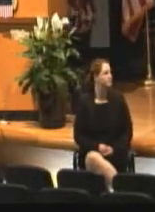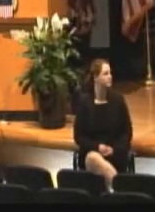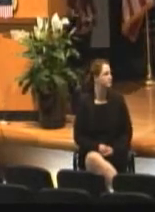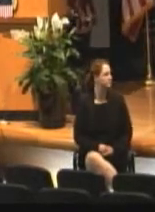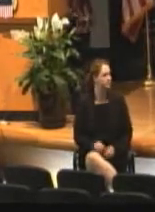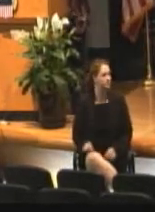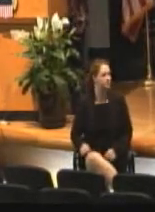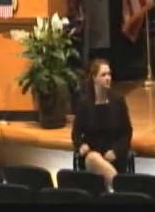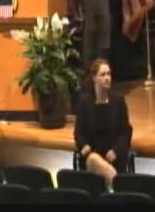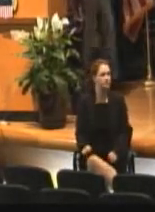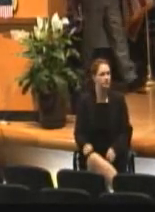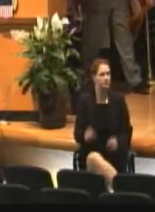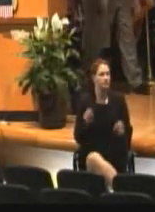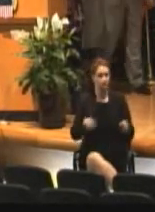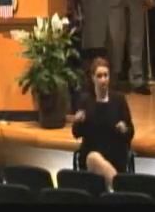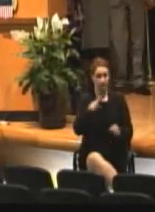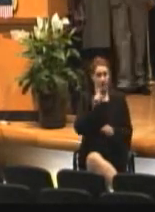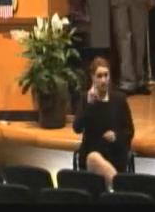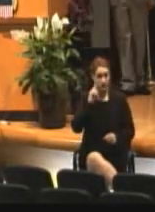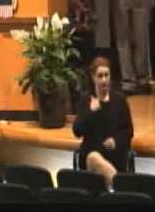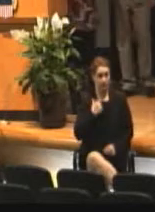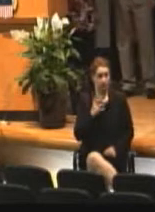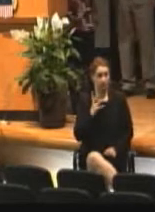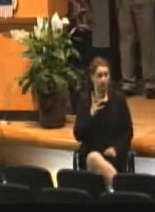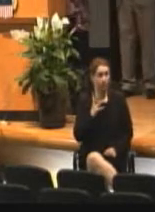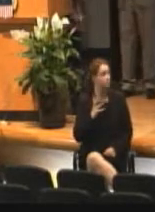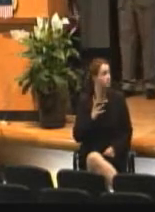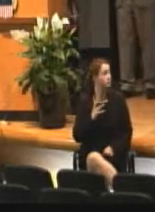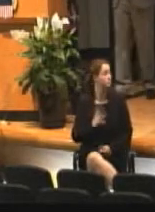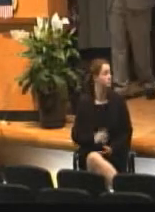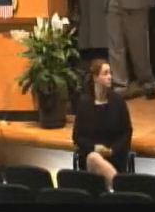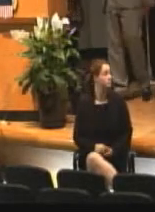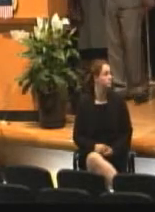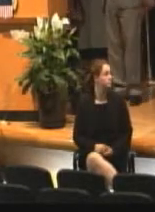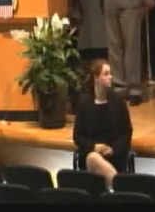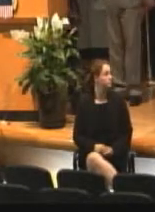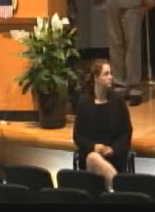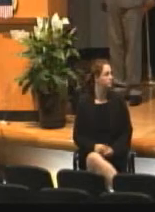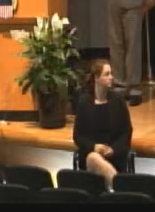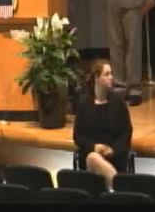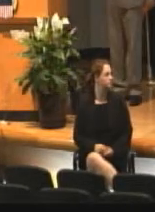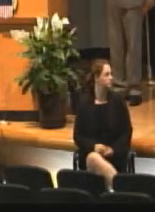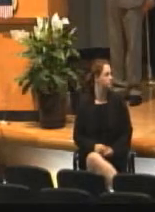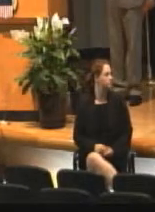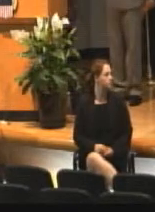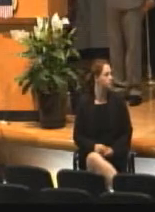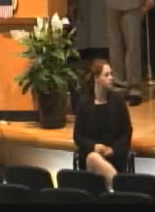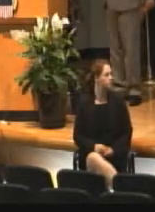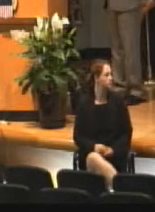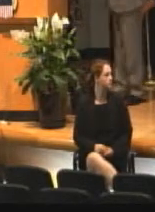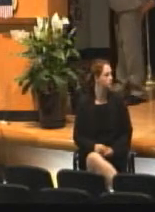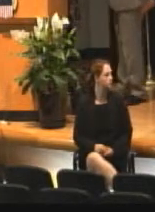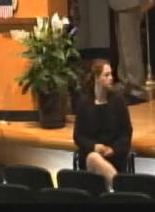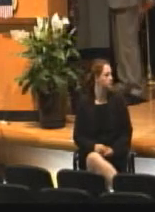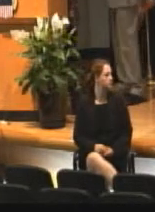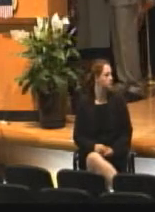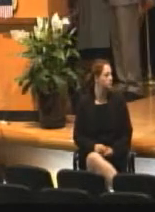Can you hear me? Oh, you know what? I think he maybe turned that one. Did he just turn that one off? Oh, I have the mic.